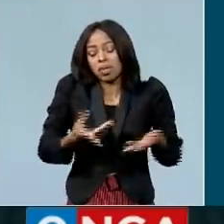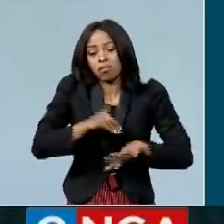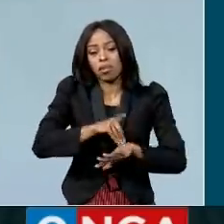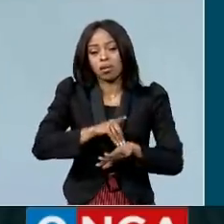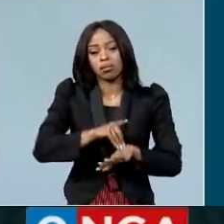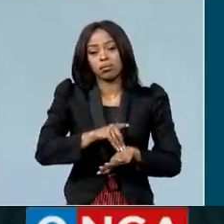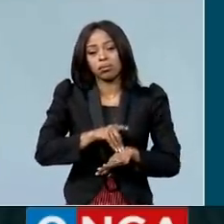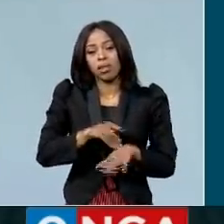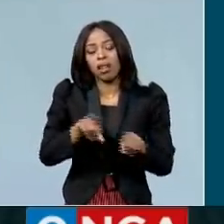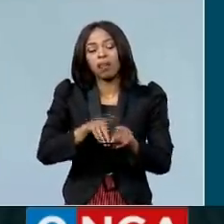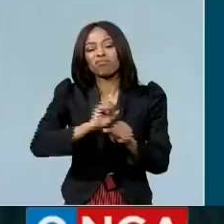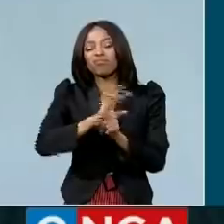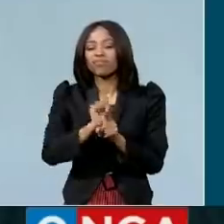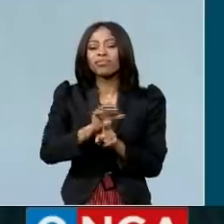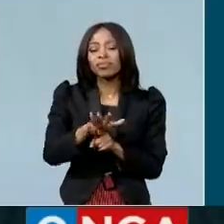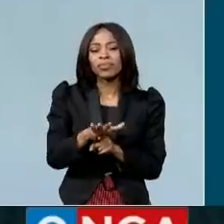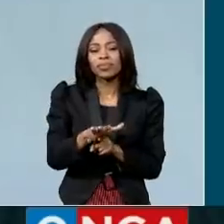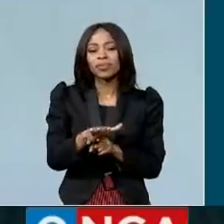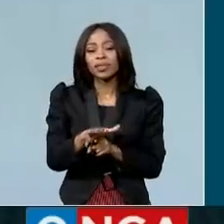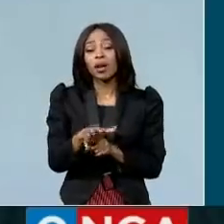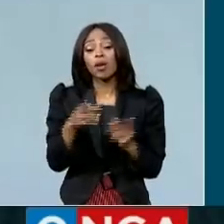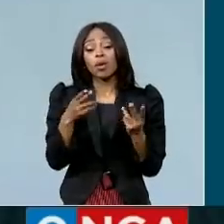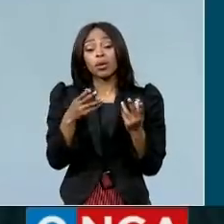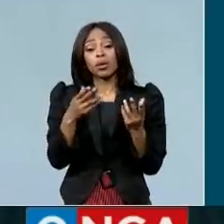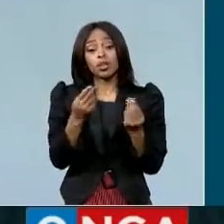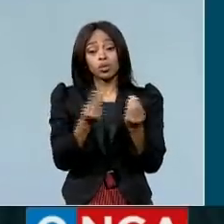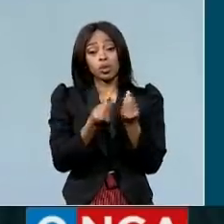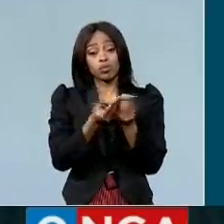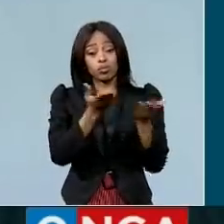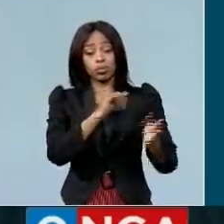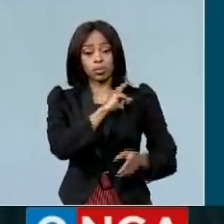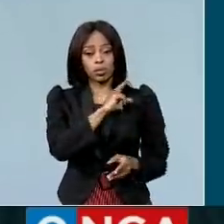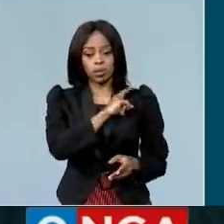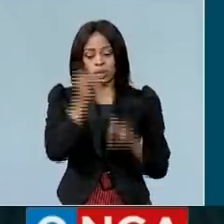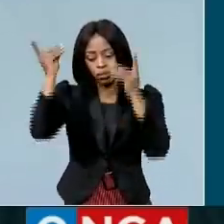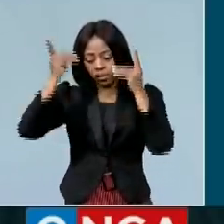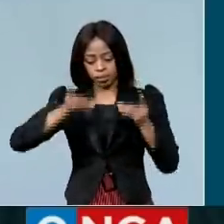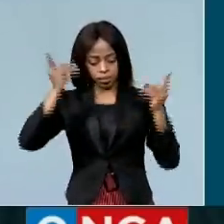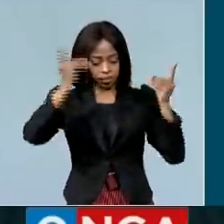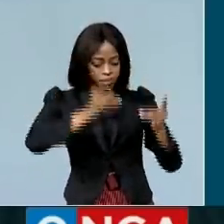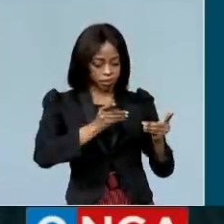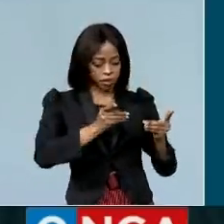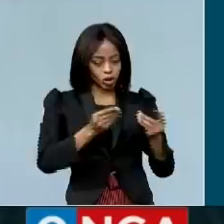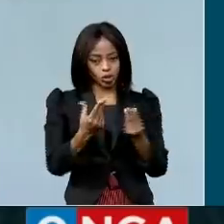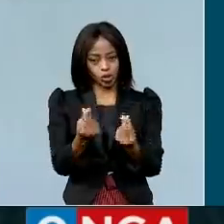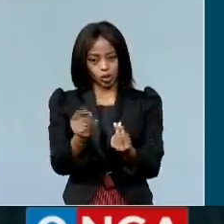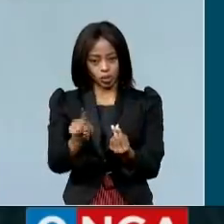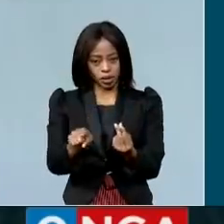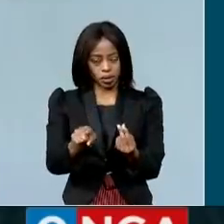data, as in the case of COVID-19. We do this only because there are decisions that have to be made. In our case, for